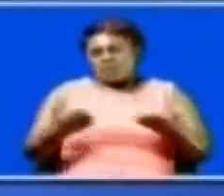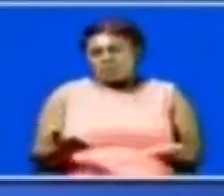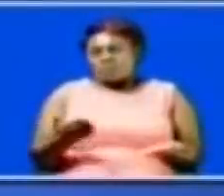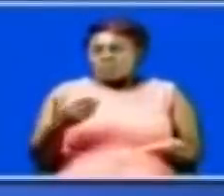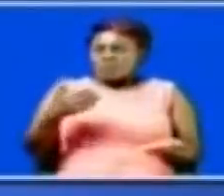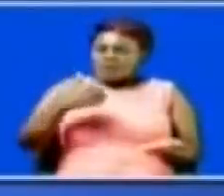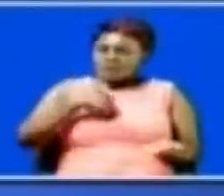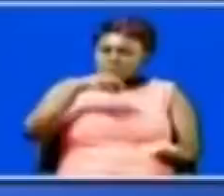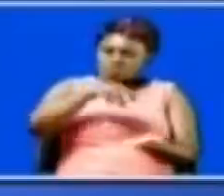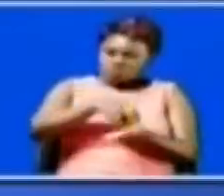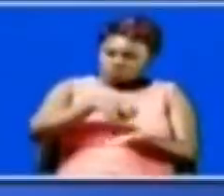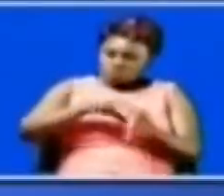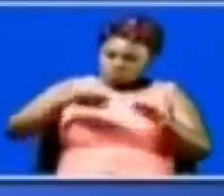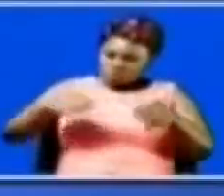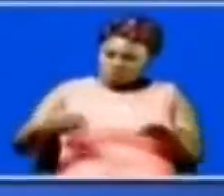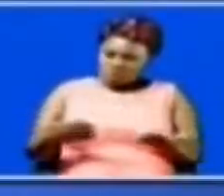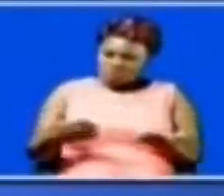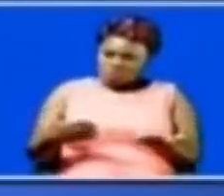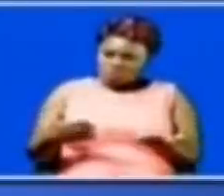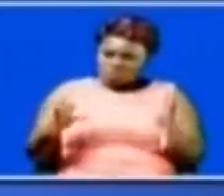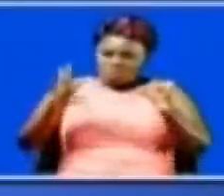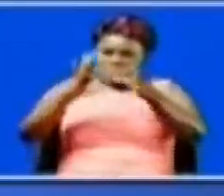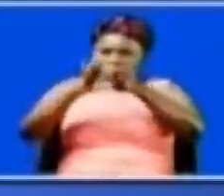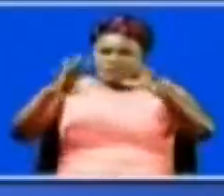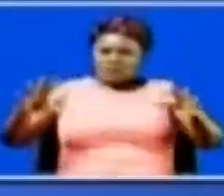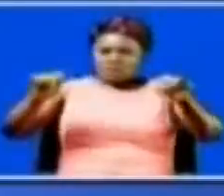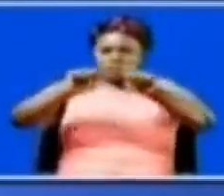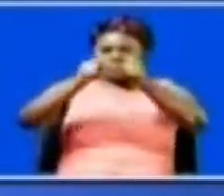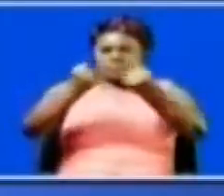have is a disconnect in society.